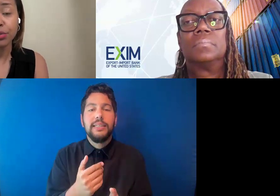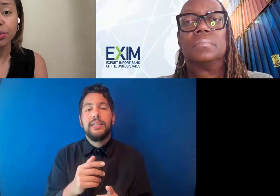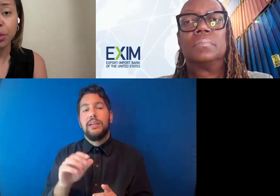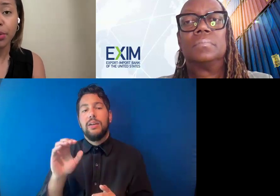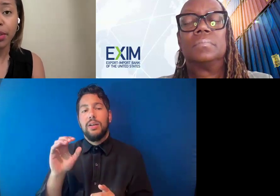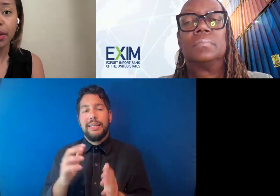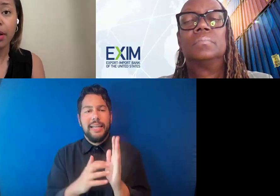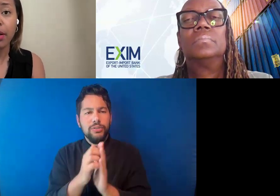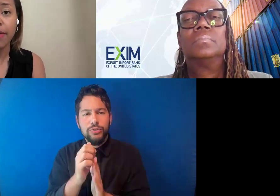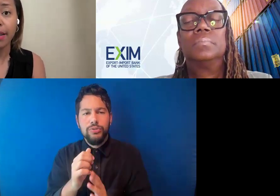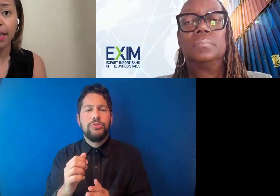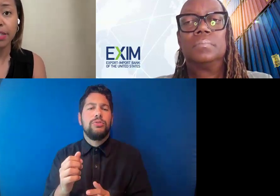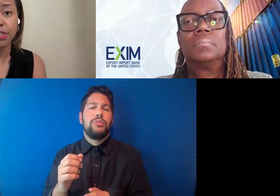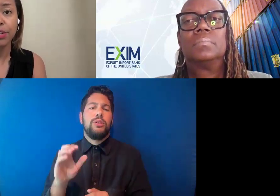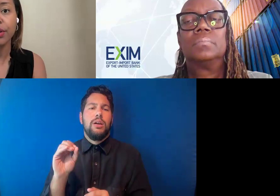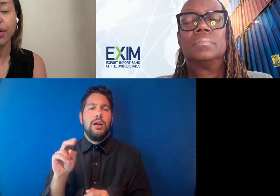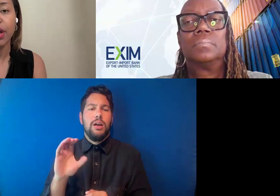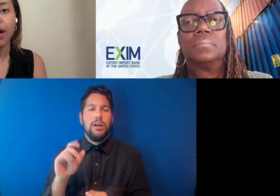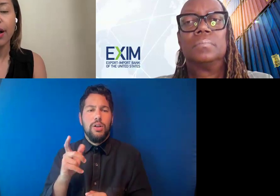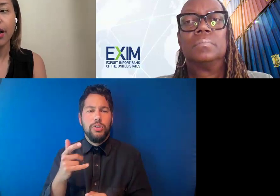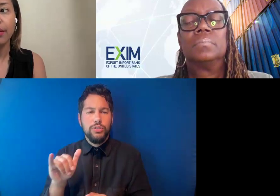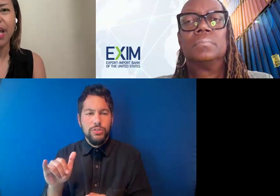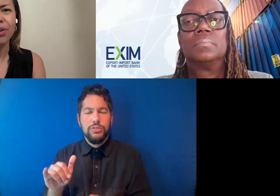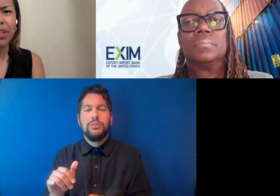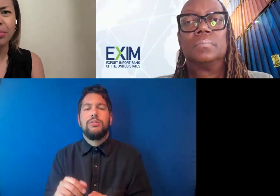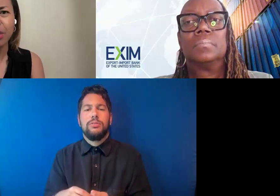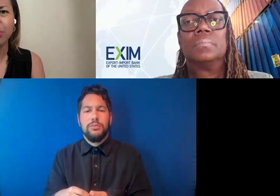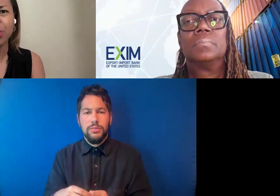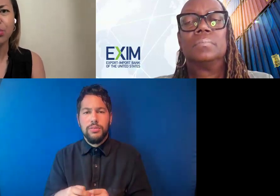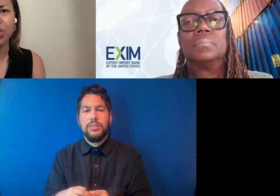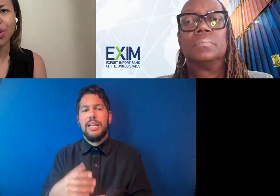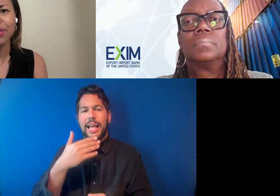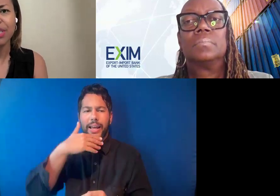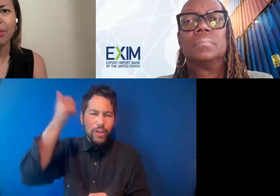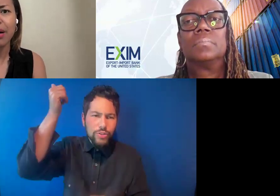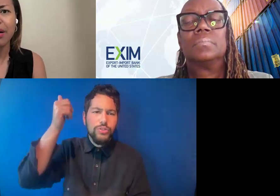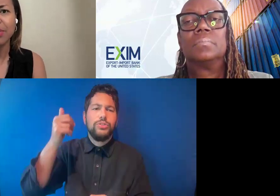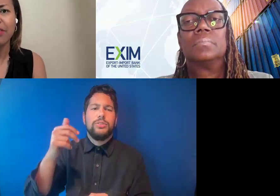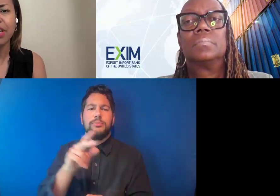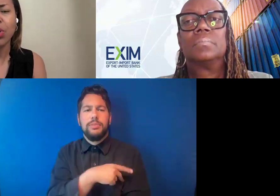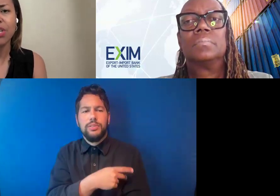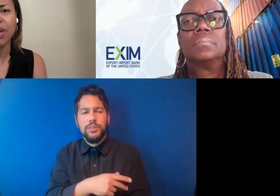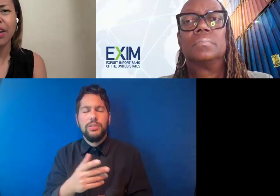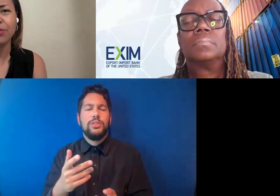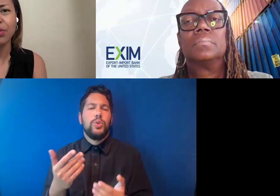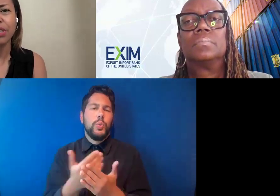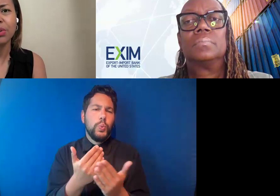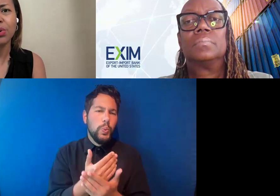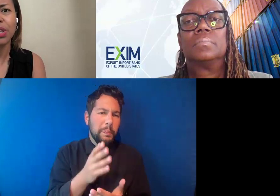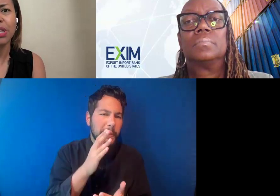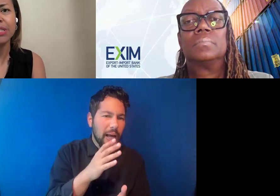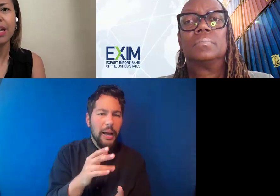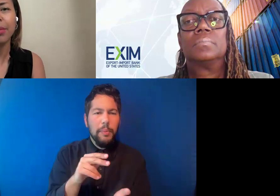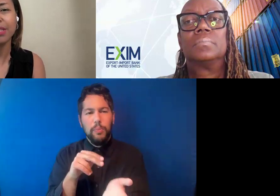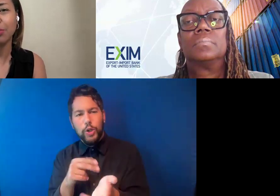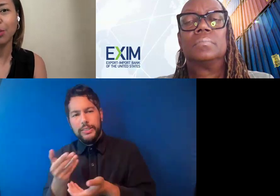oncology, individuals, people that are fighting cancer, elderly people, new and nursing moms. I really wanted to kind of